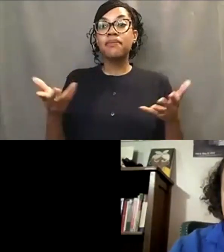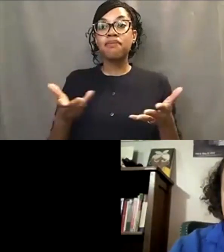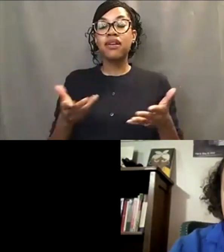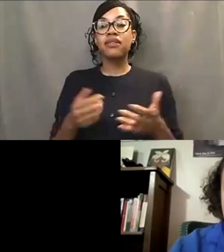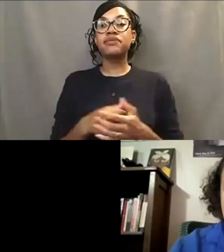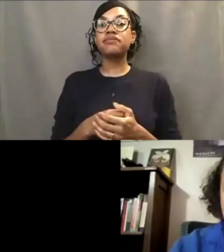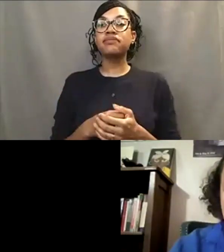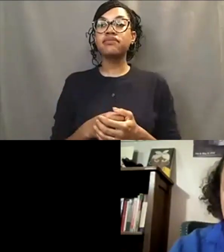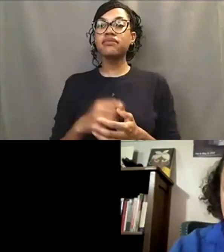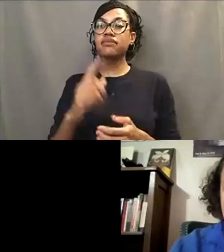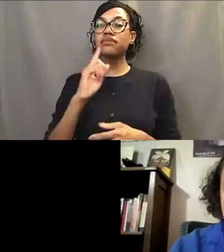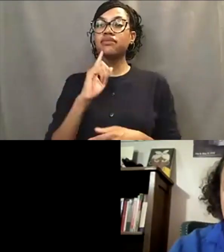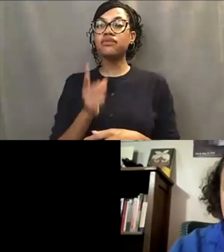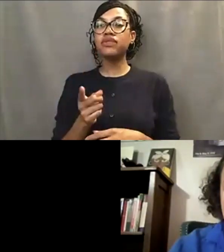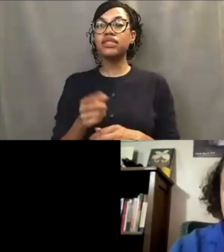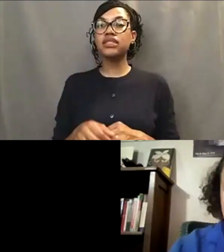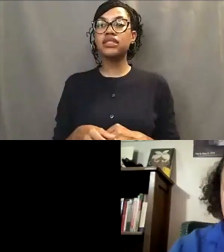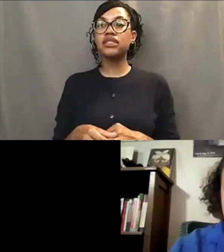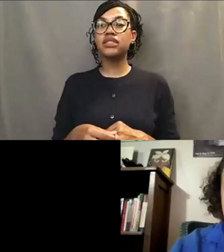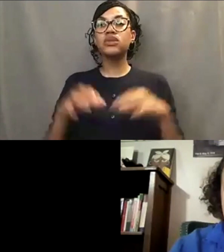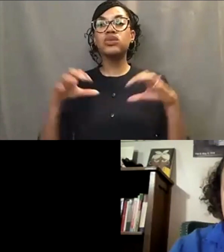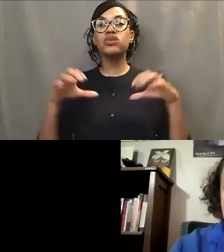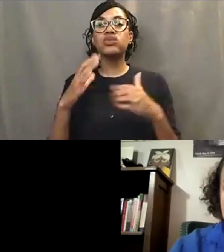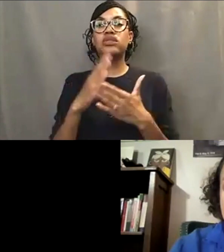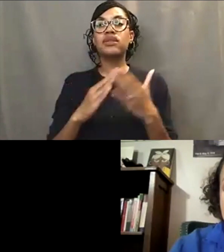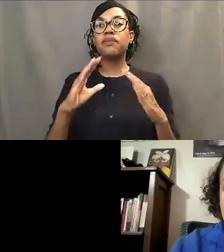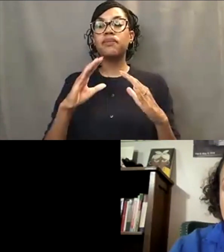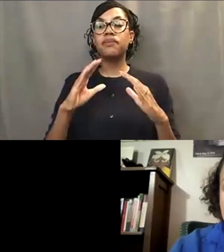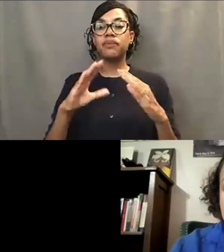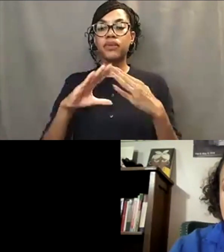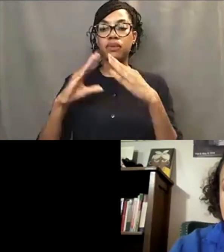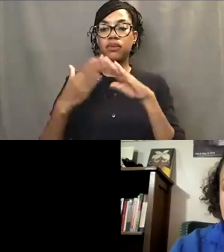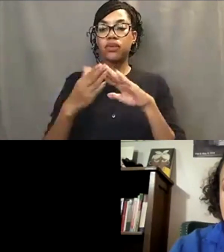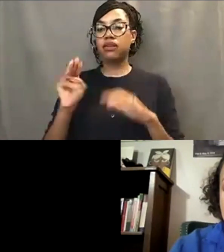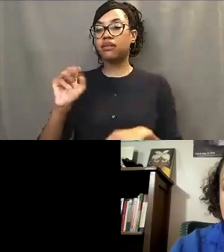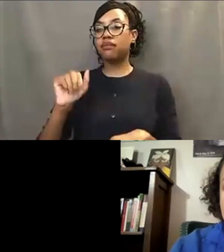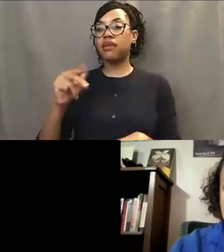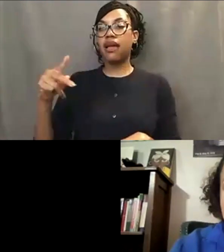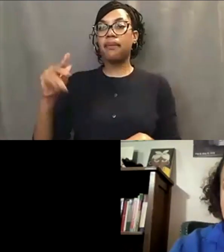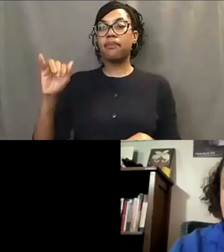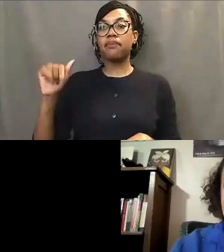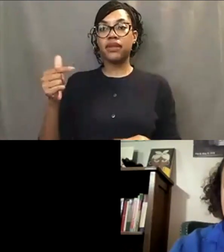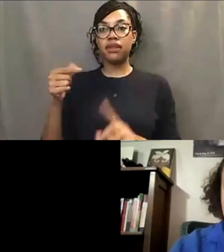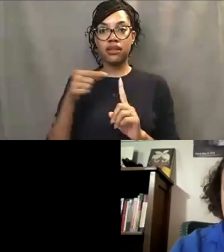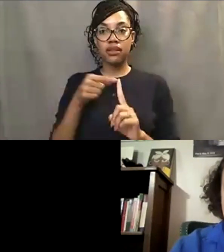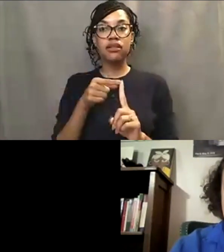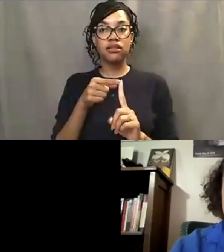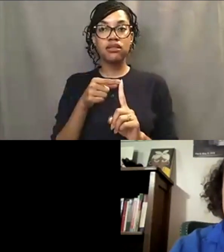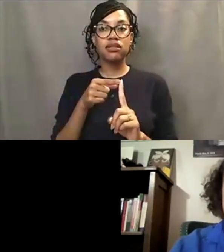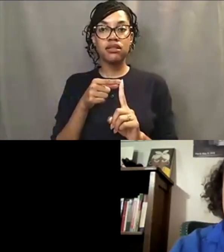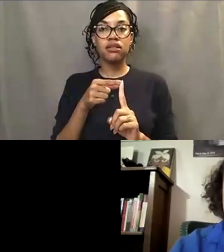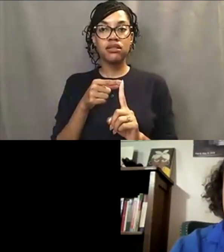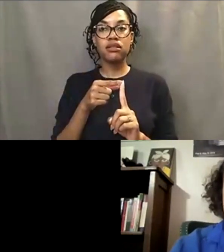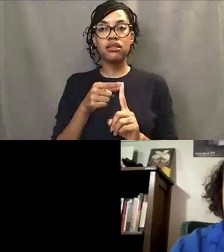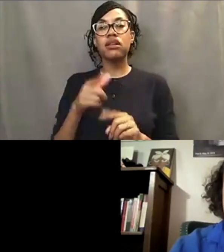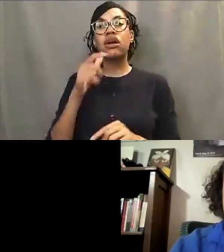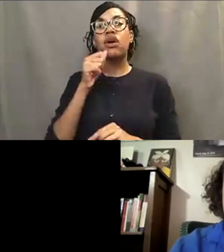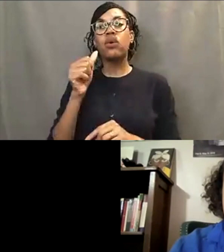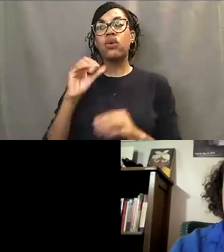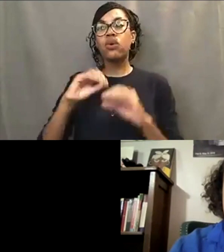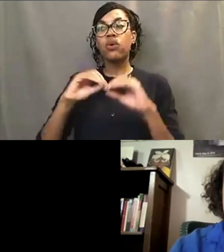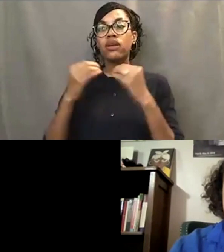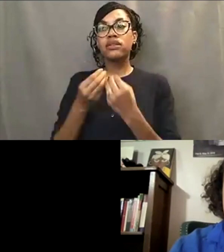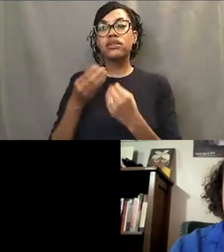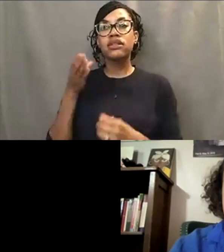really was to do some community mapping. It was to think about who are the organizations out there who